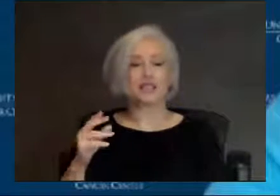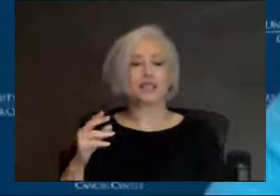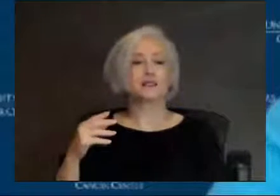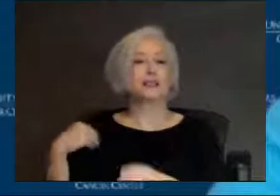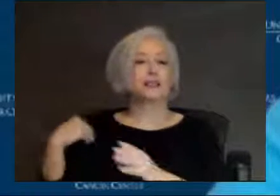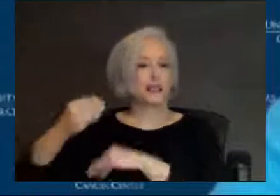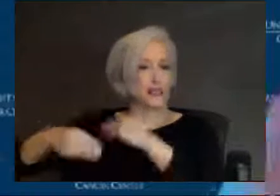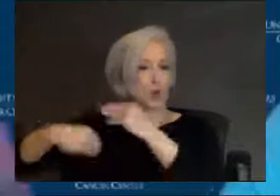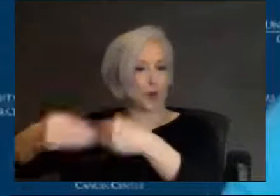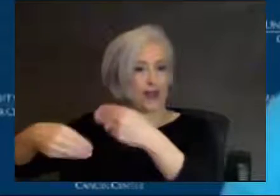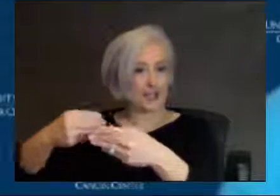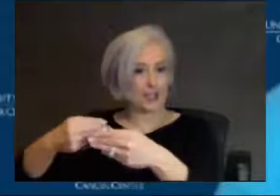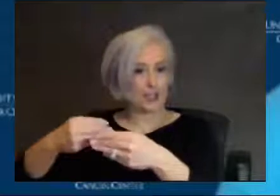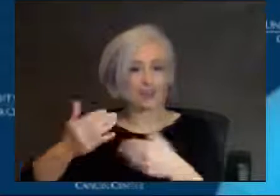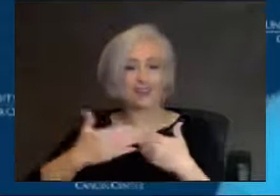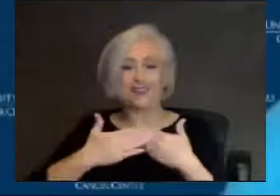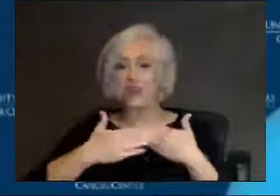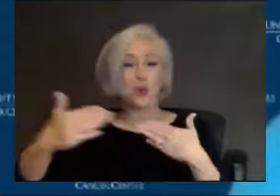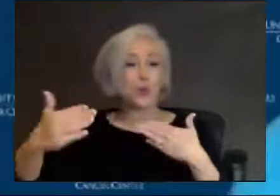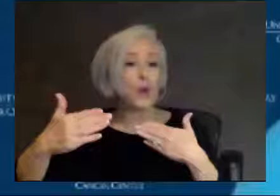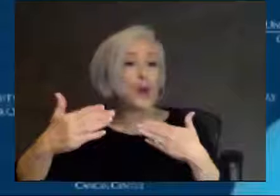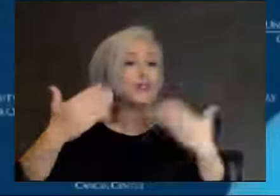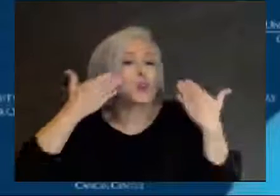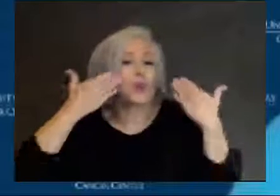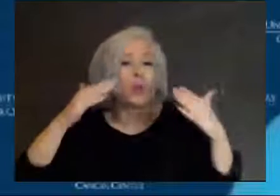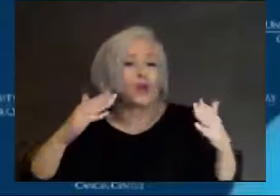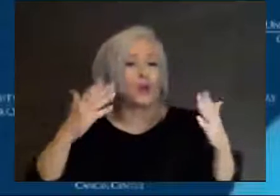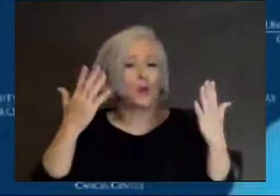rest is due to, we don't know what.